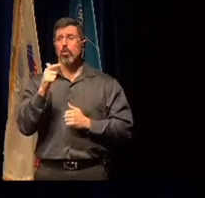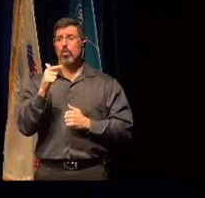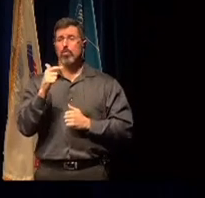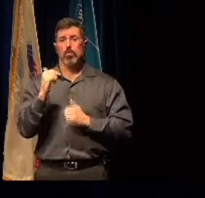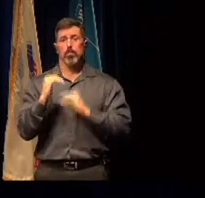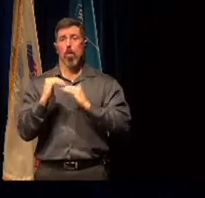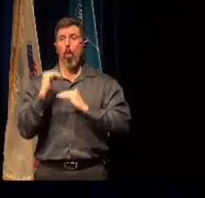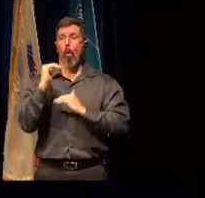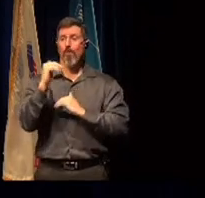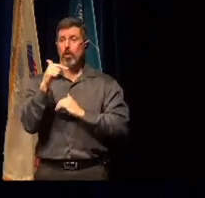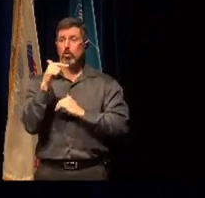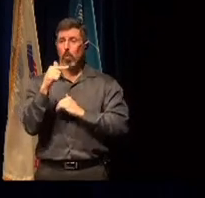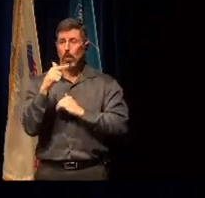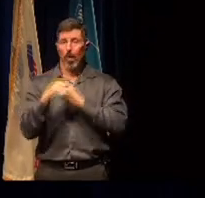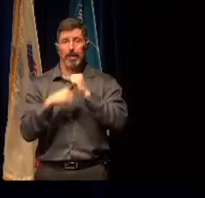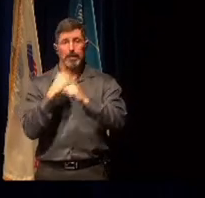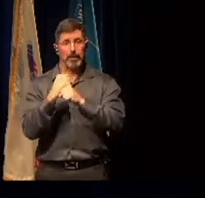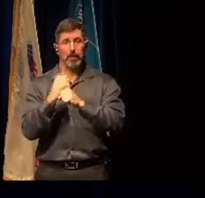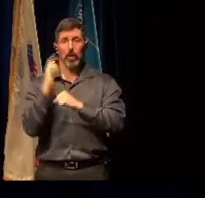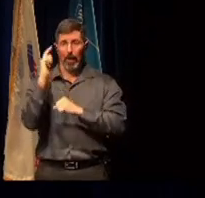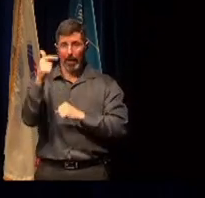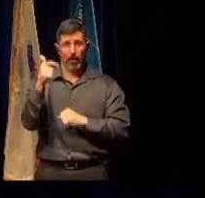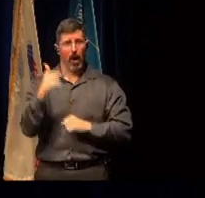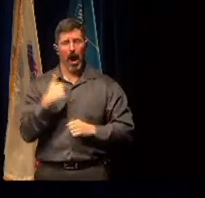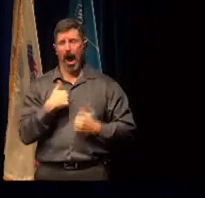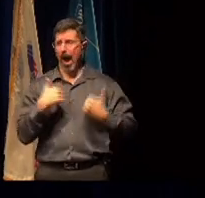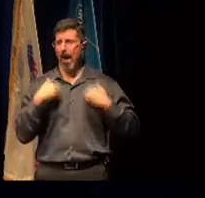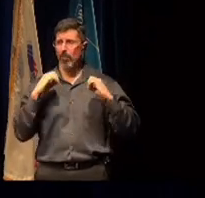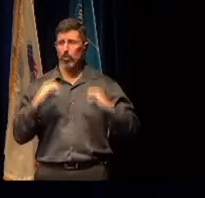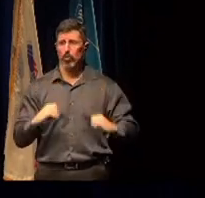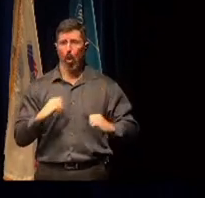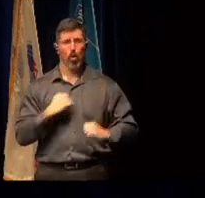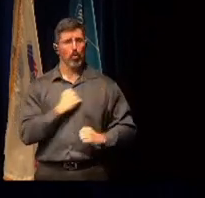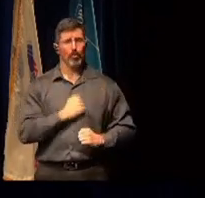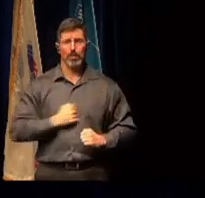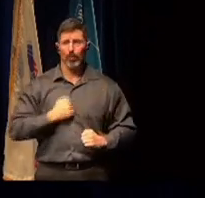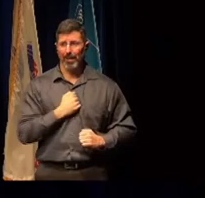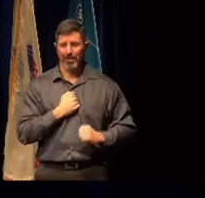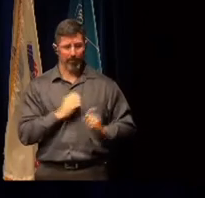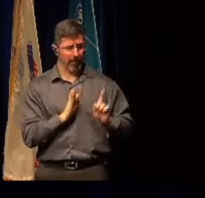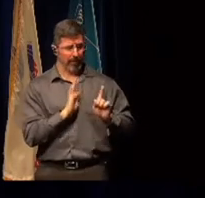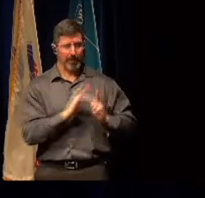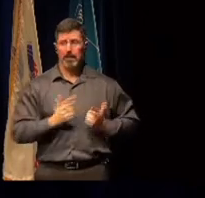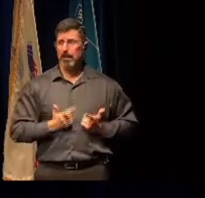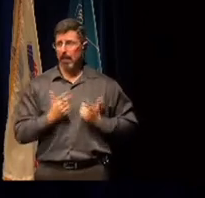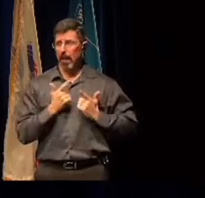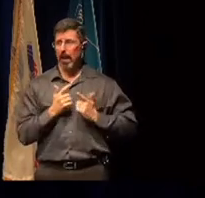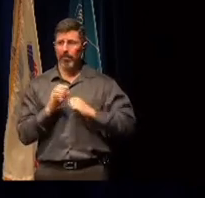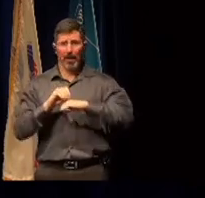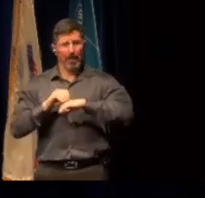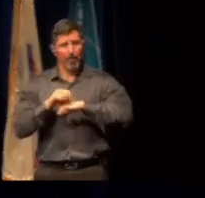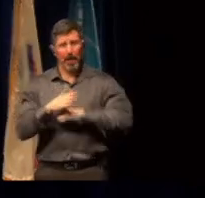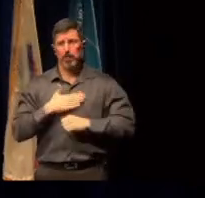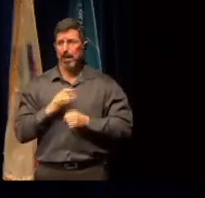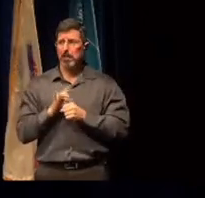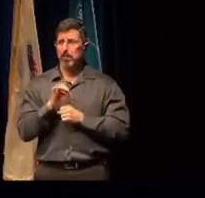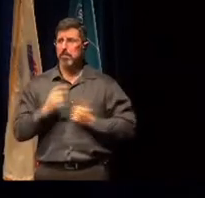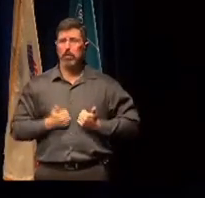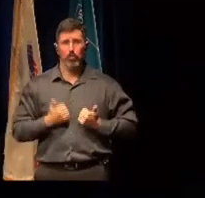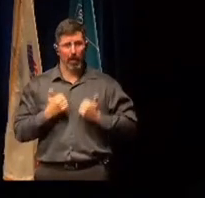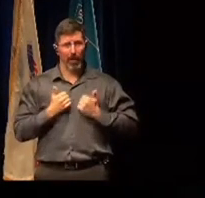no regrets, and Gary's life lessons have had an indelible impact on my spiritual life, my marriage,